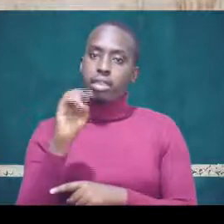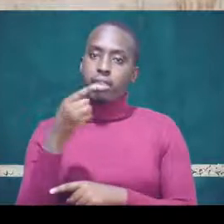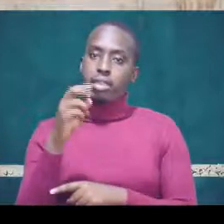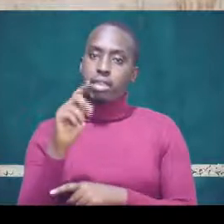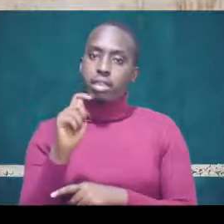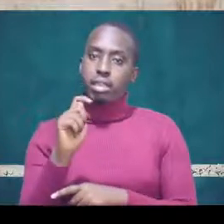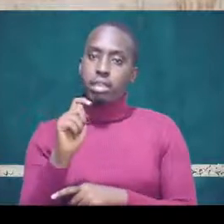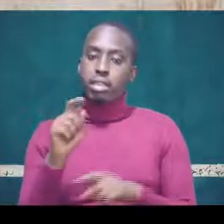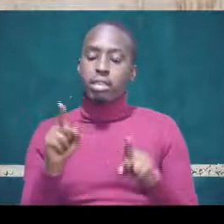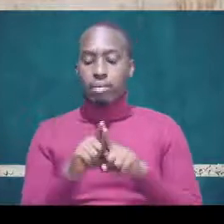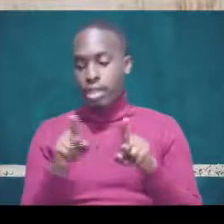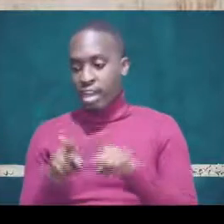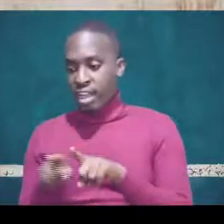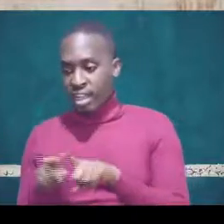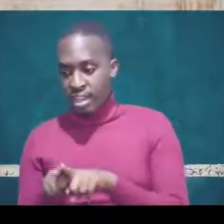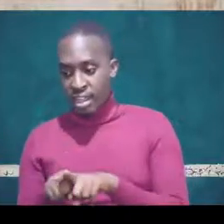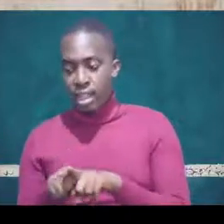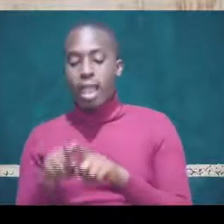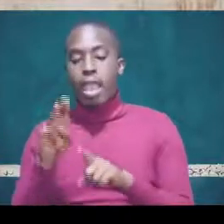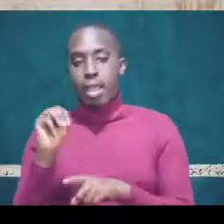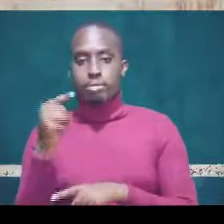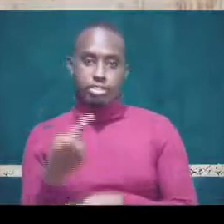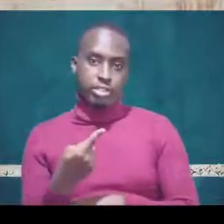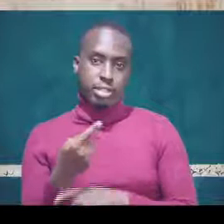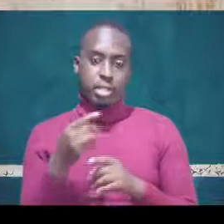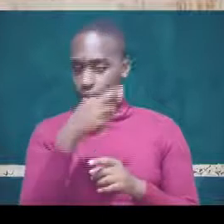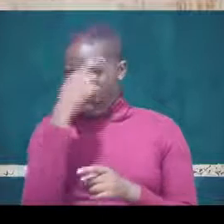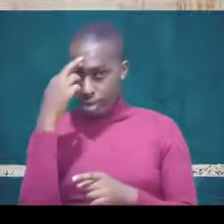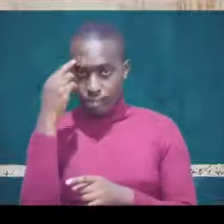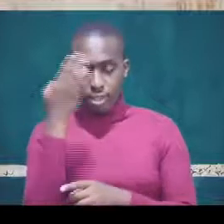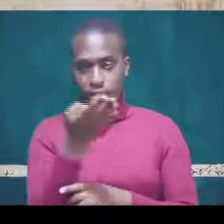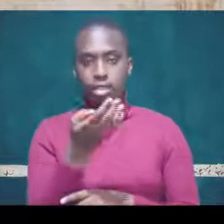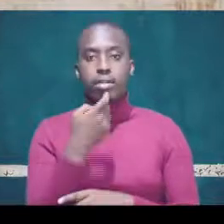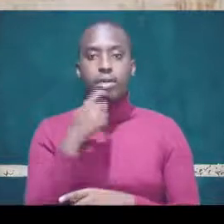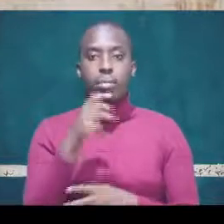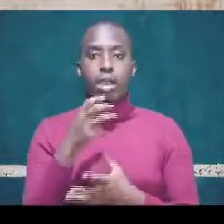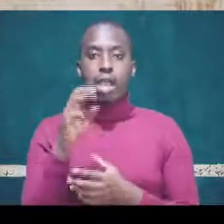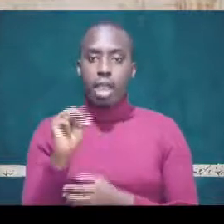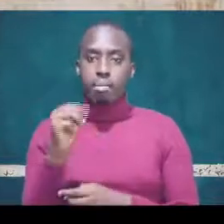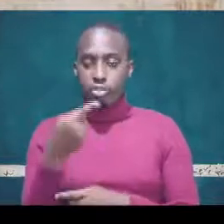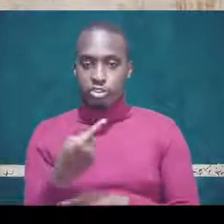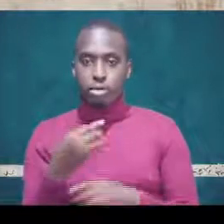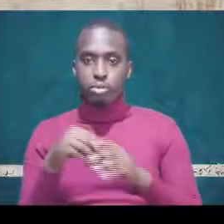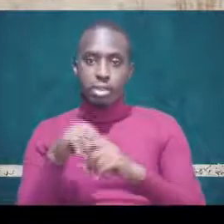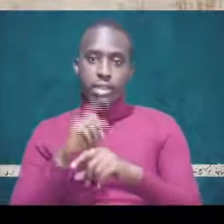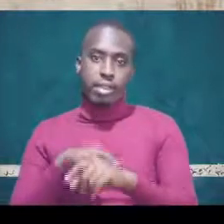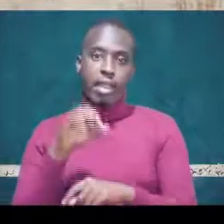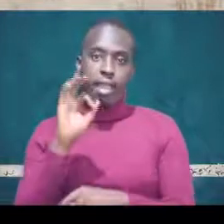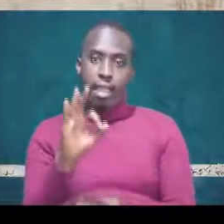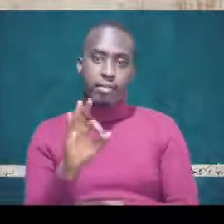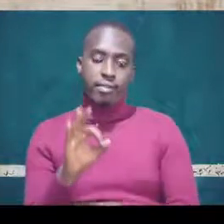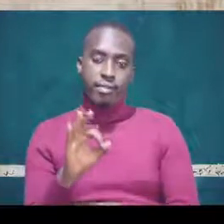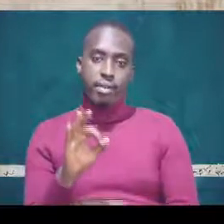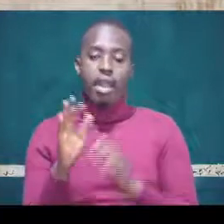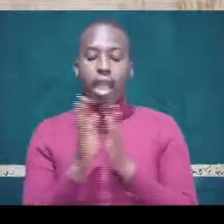And weight is going to be equal to mg. And that's why this is going to be mg instead of force, then